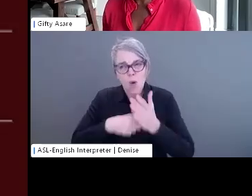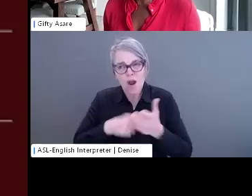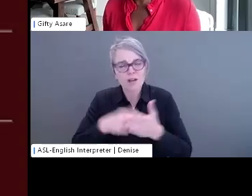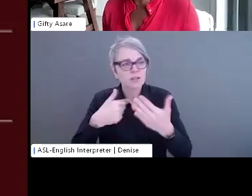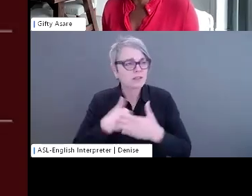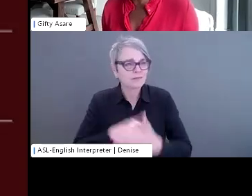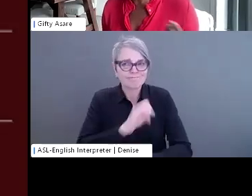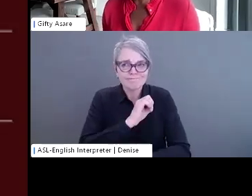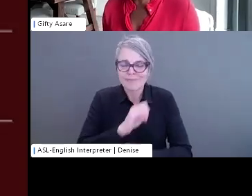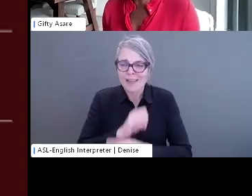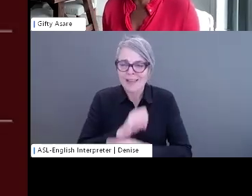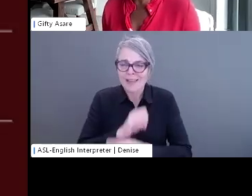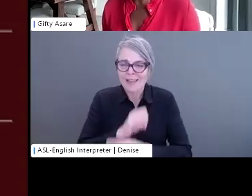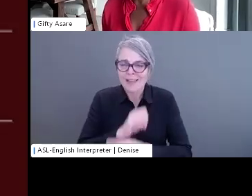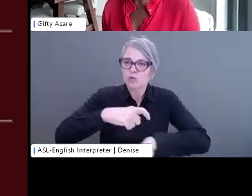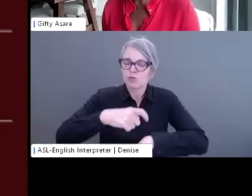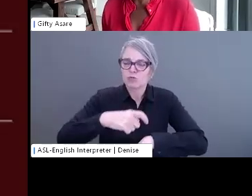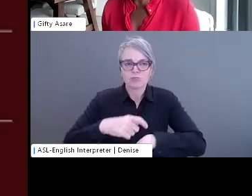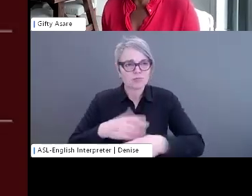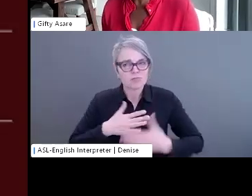In contrast, we have